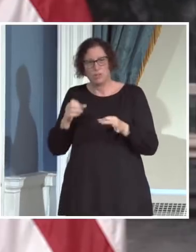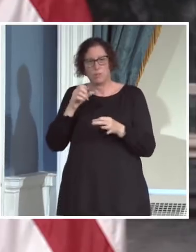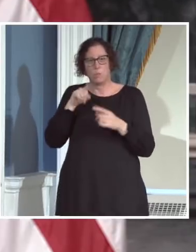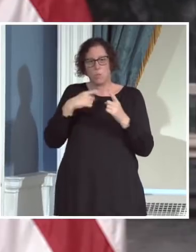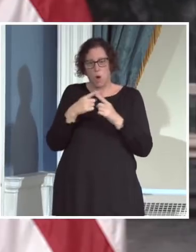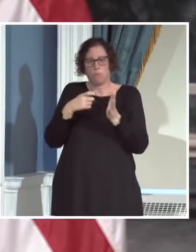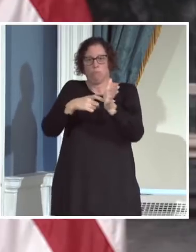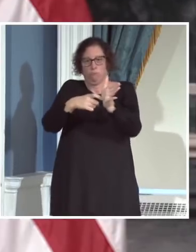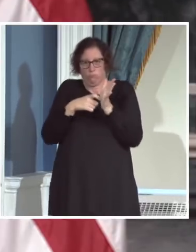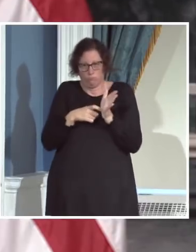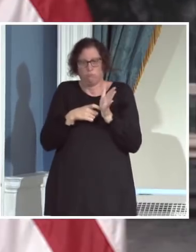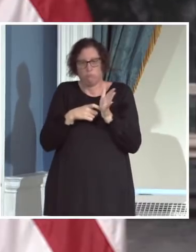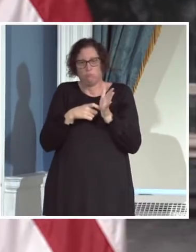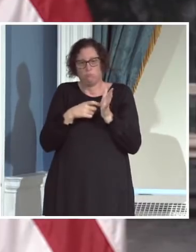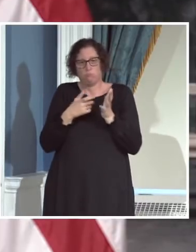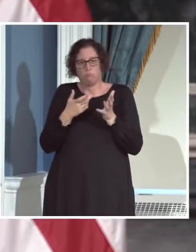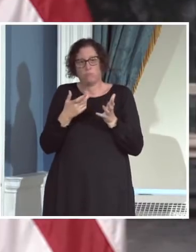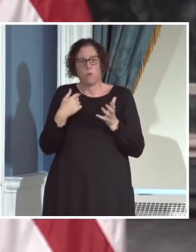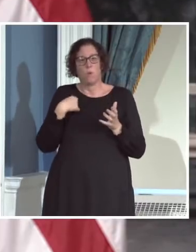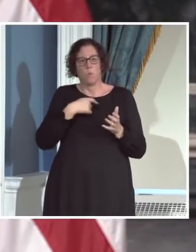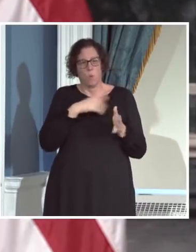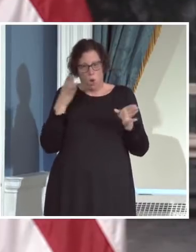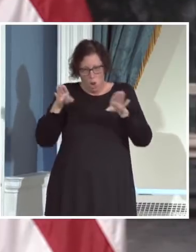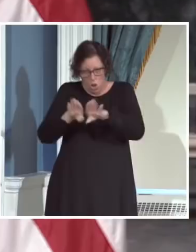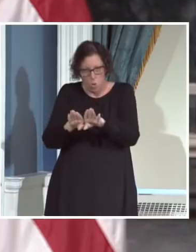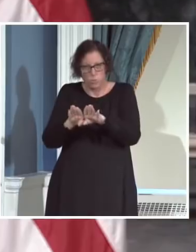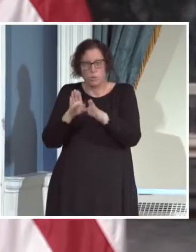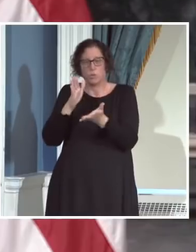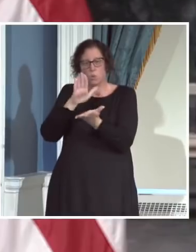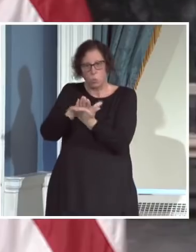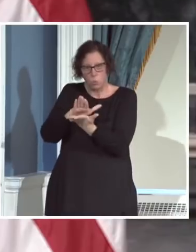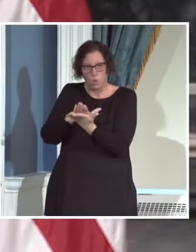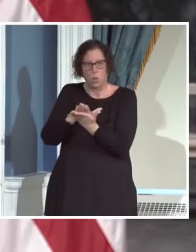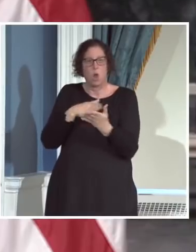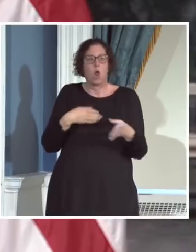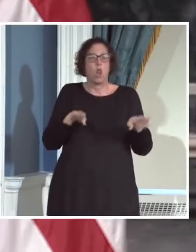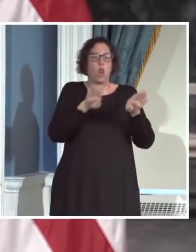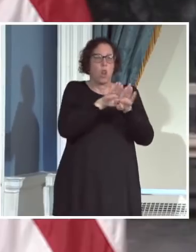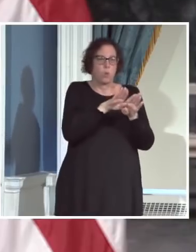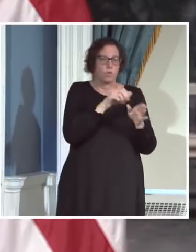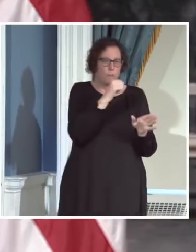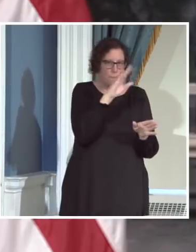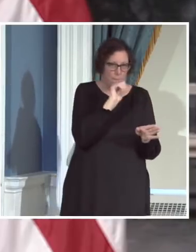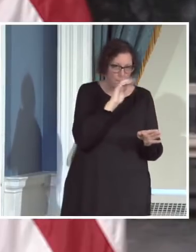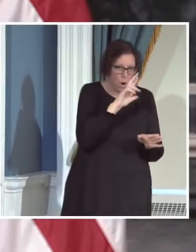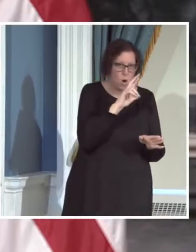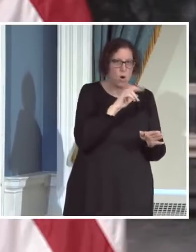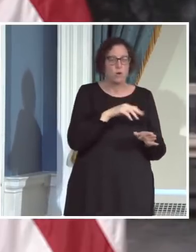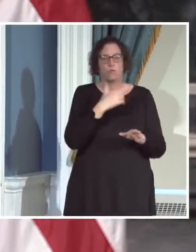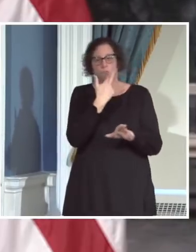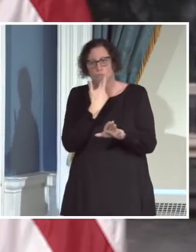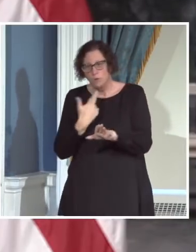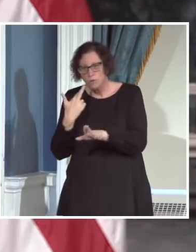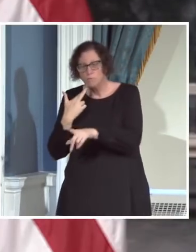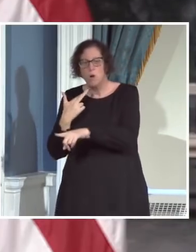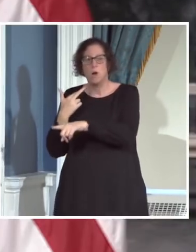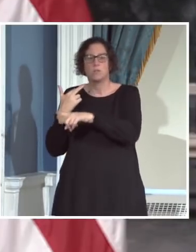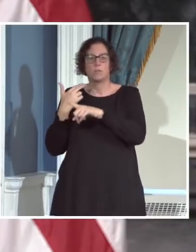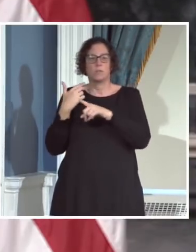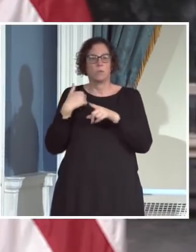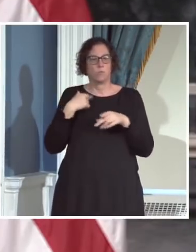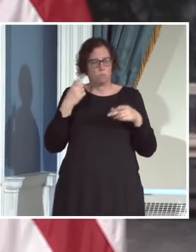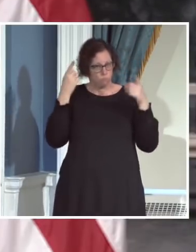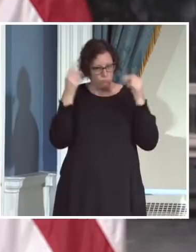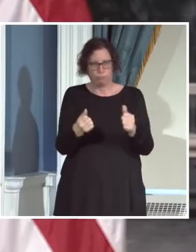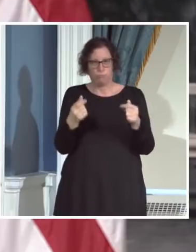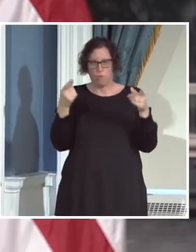Those decisions, closing schools, closing bars and restaurants, obviously way ahead of so much of the country. It was